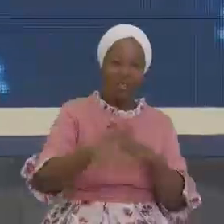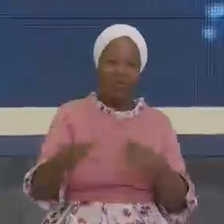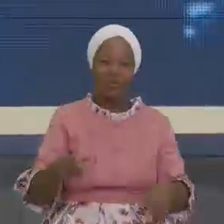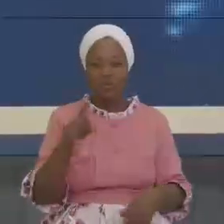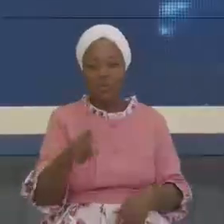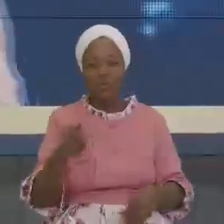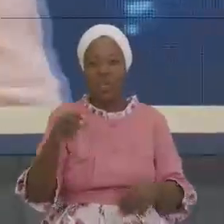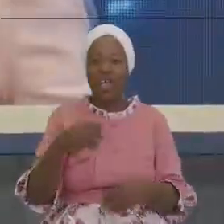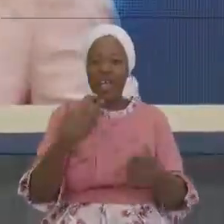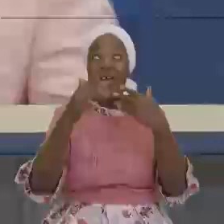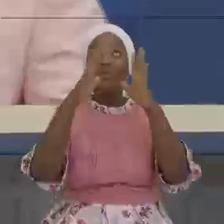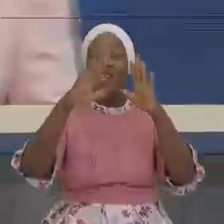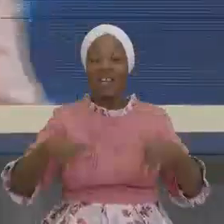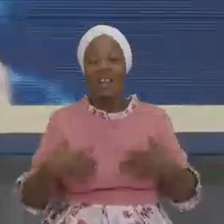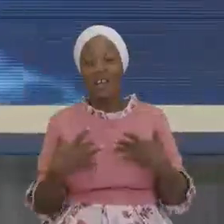life.